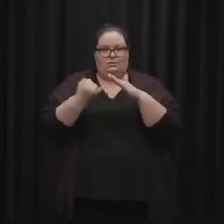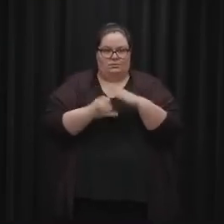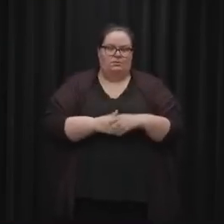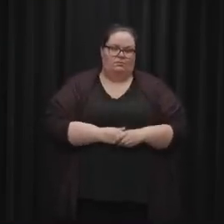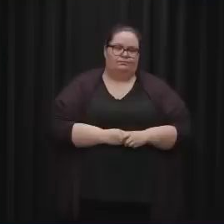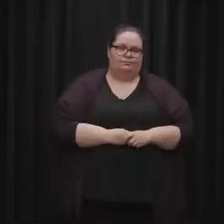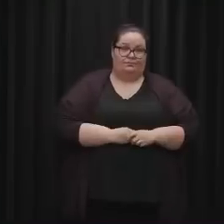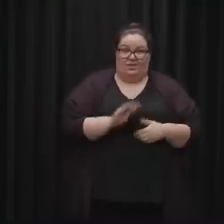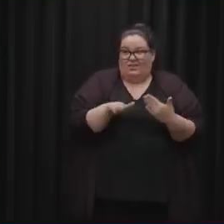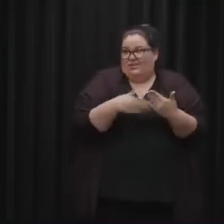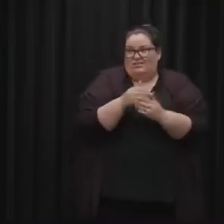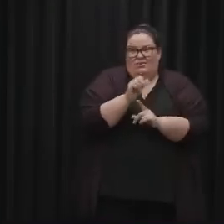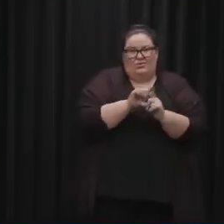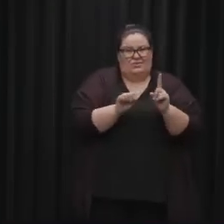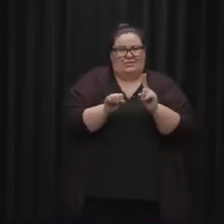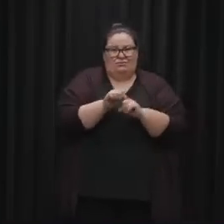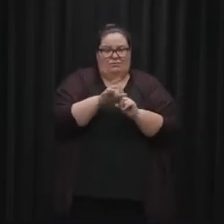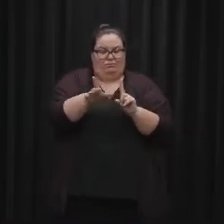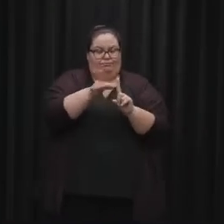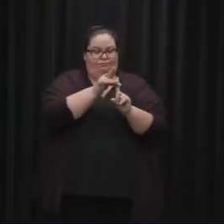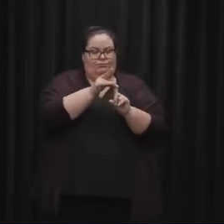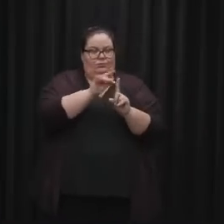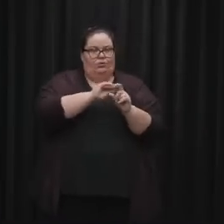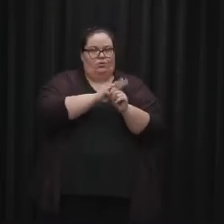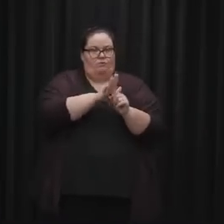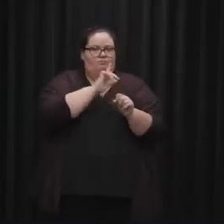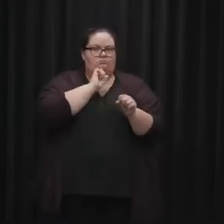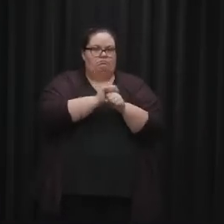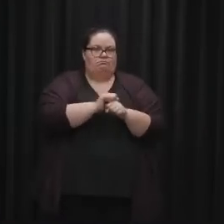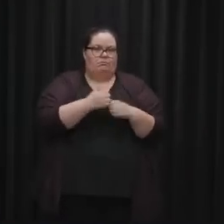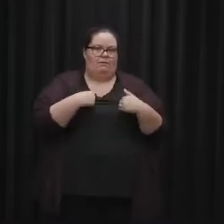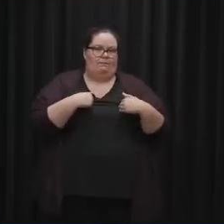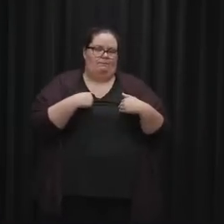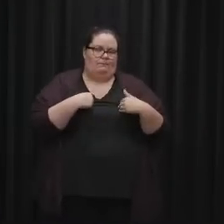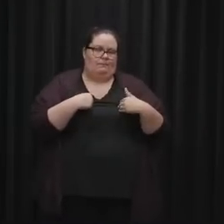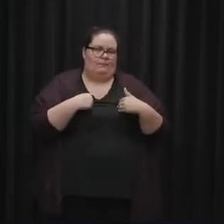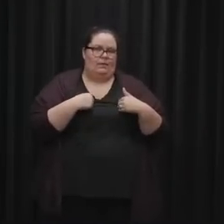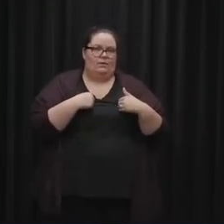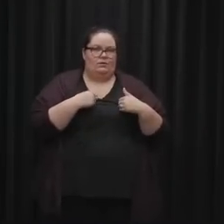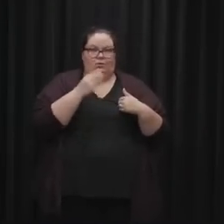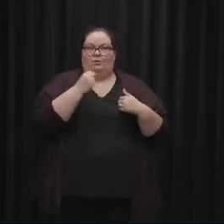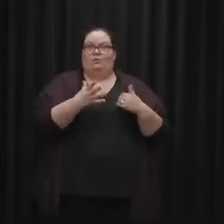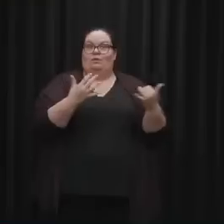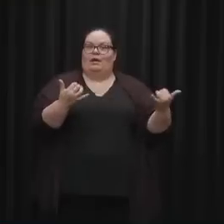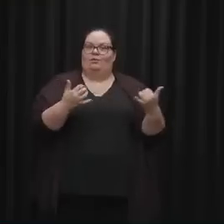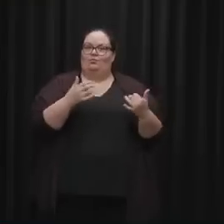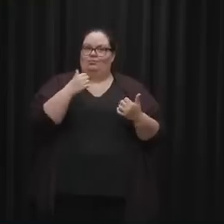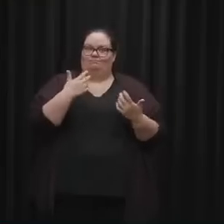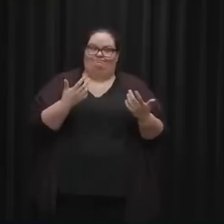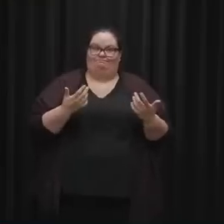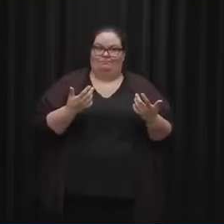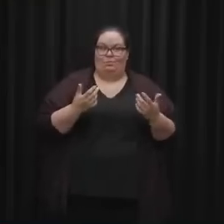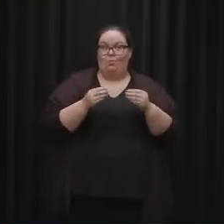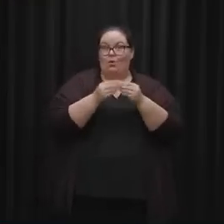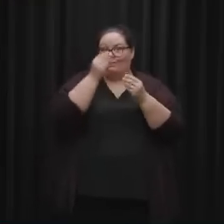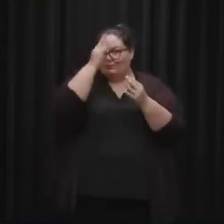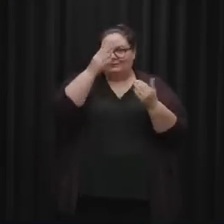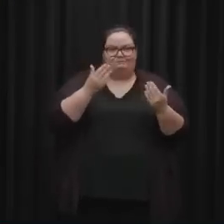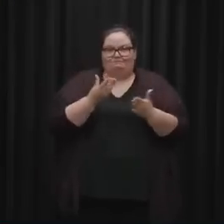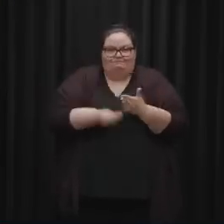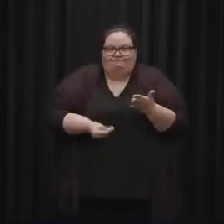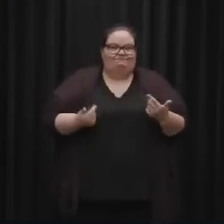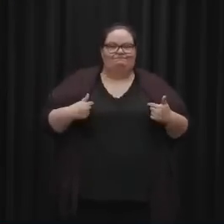of all cases who are positively diagnosed in their close contacts. So that's what I can tell you right now, and